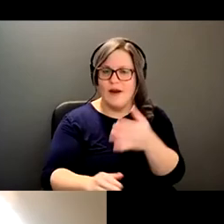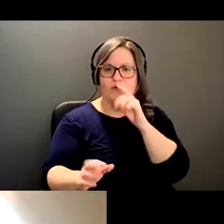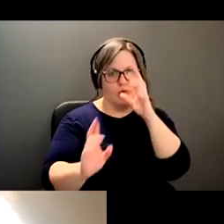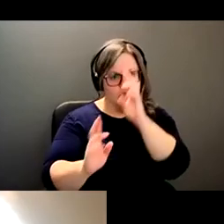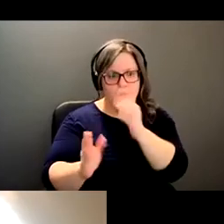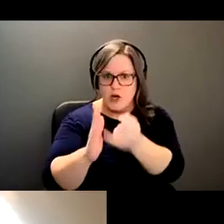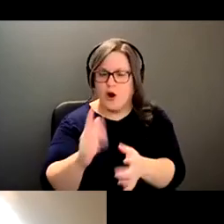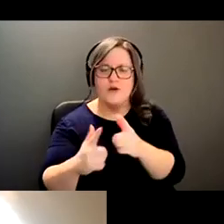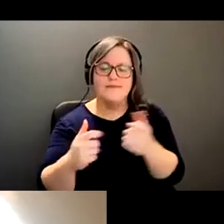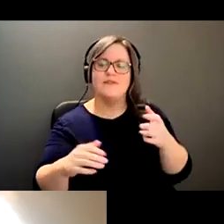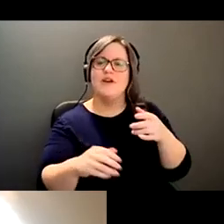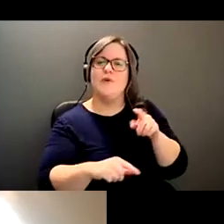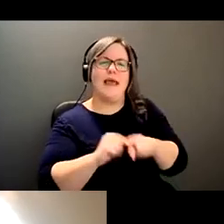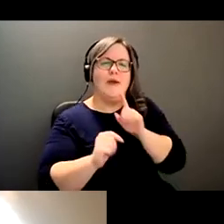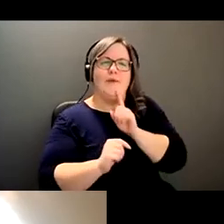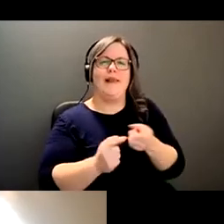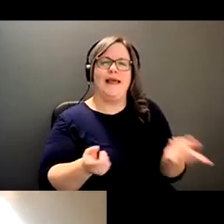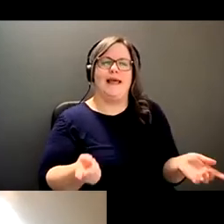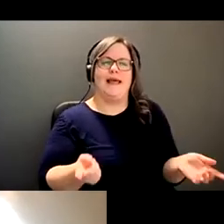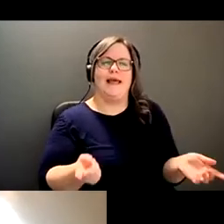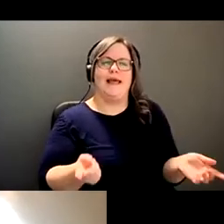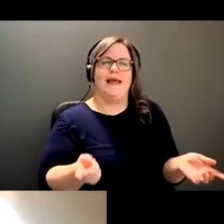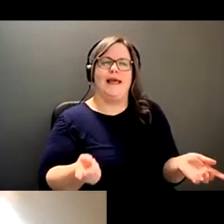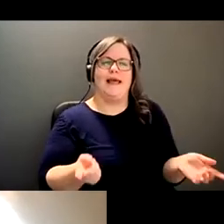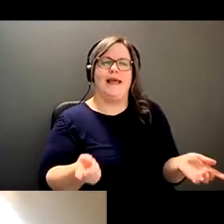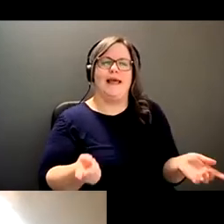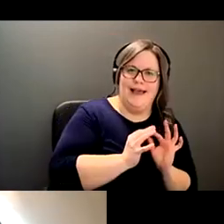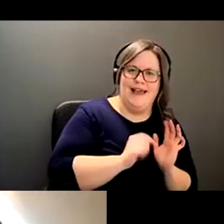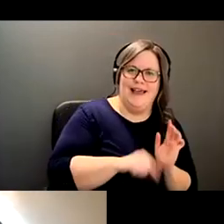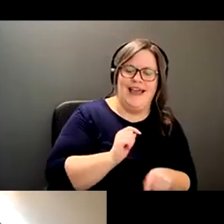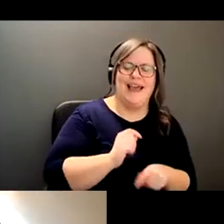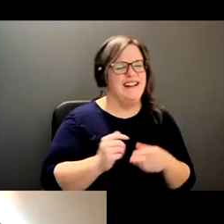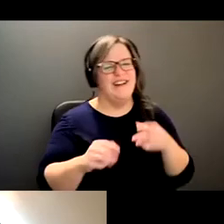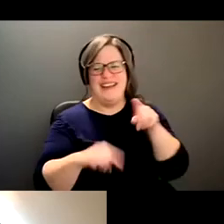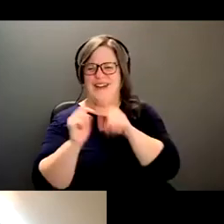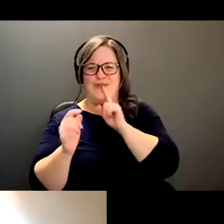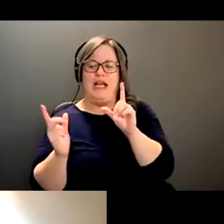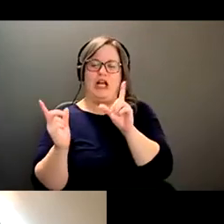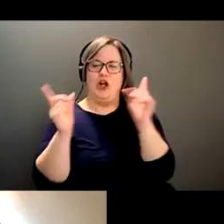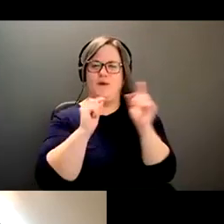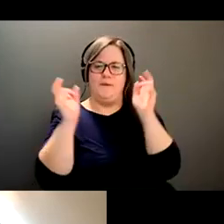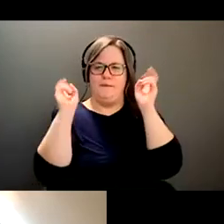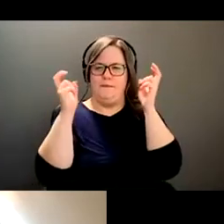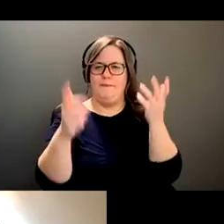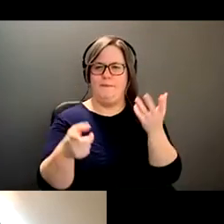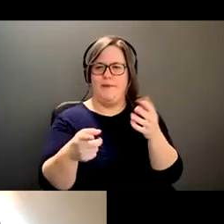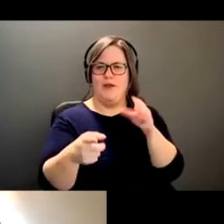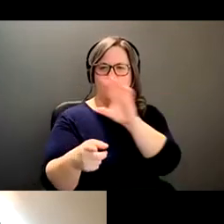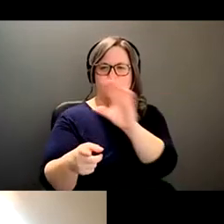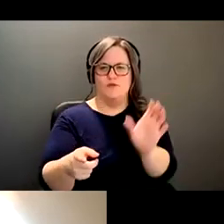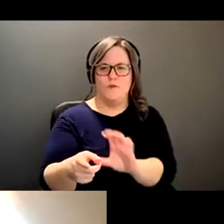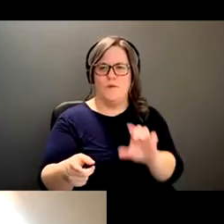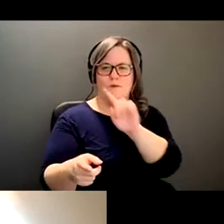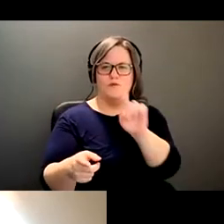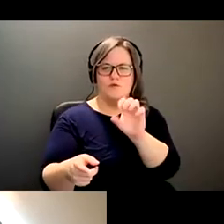isn't time to speak like privately. There's like the private message function of a Zoom chat,